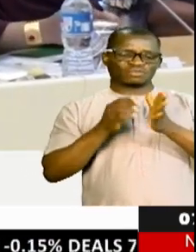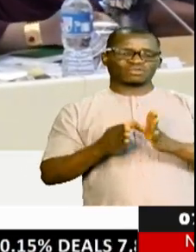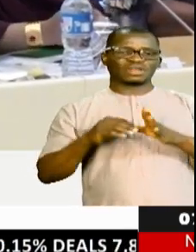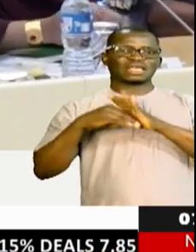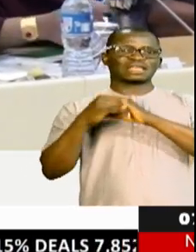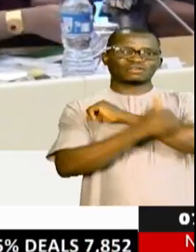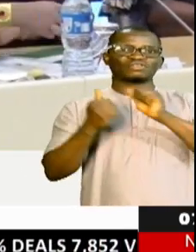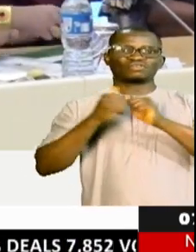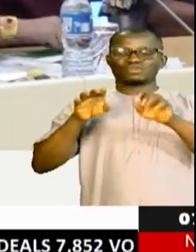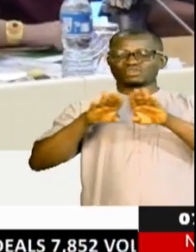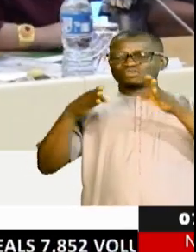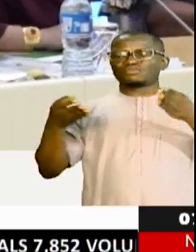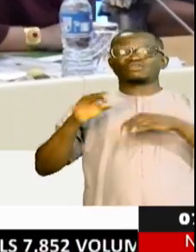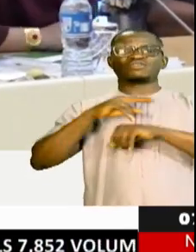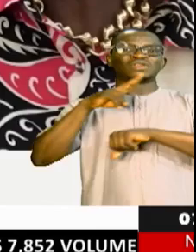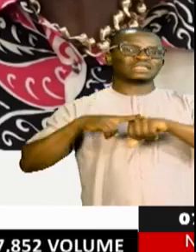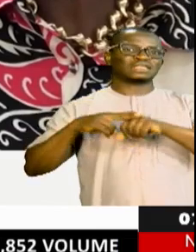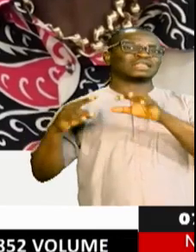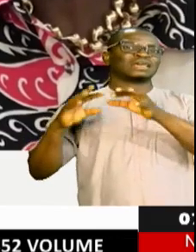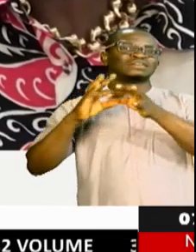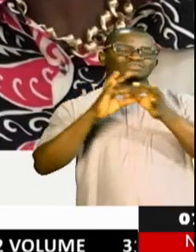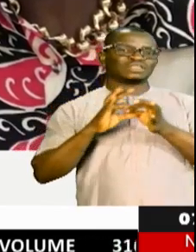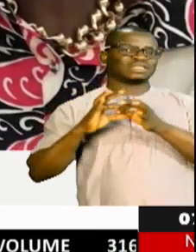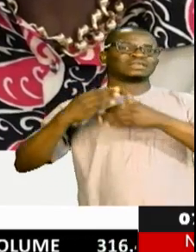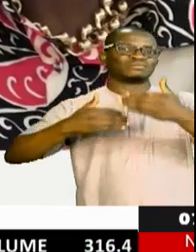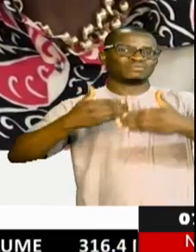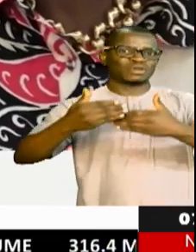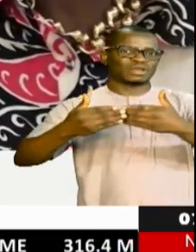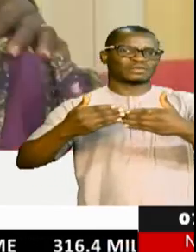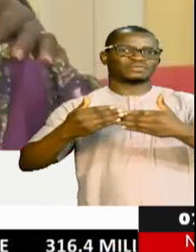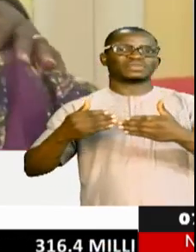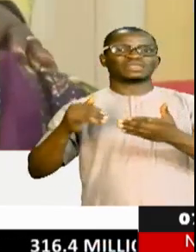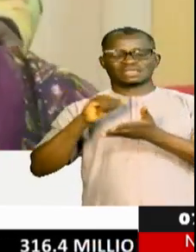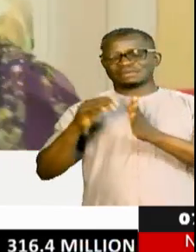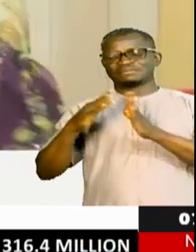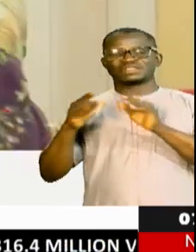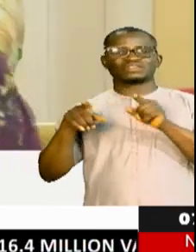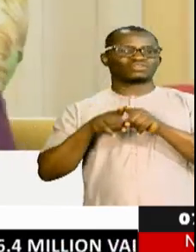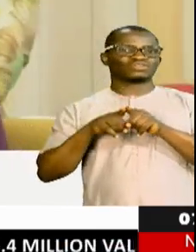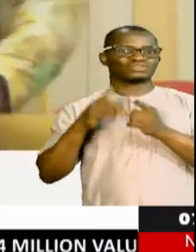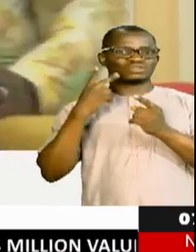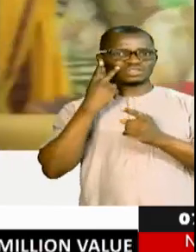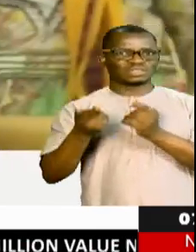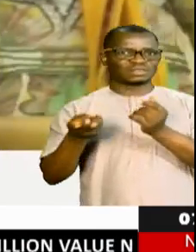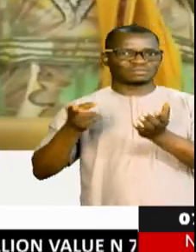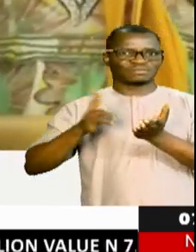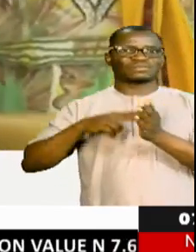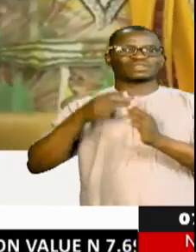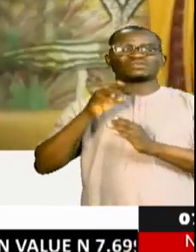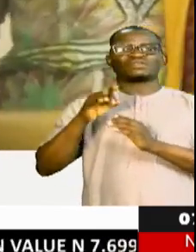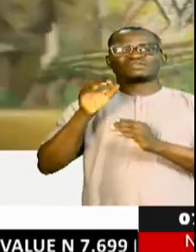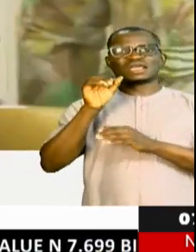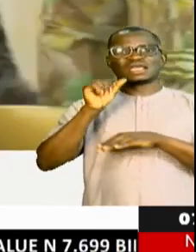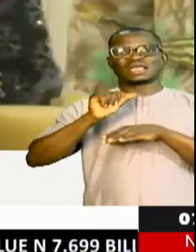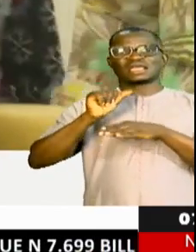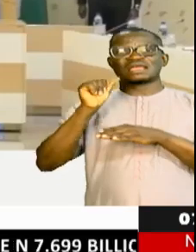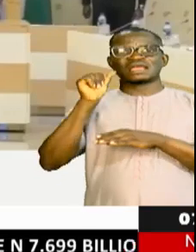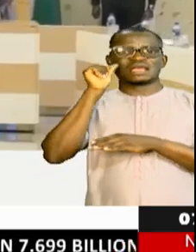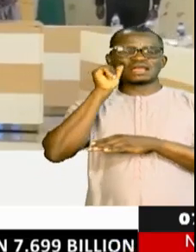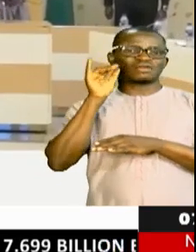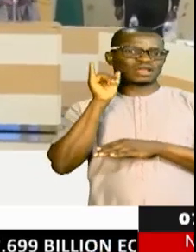unveiling of the National Unity Fabric. The quarter also saw the passing of Akwa Ibom State First Lady, Patience